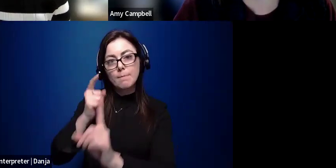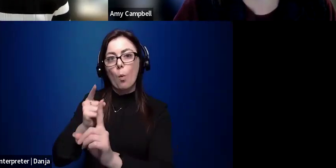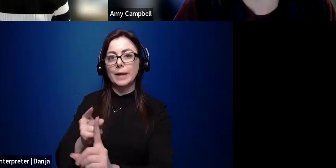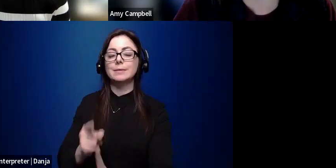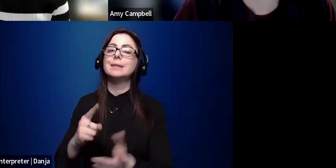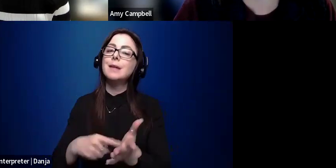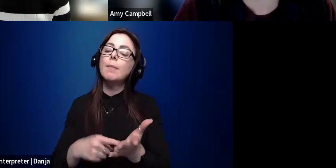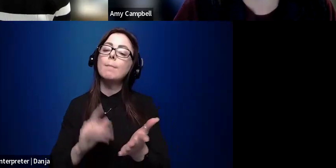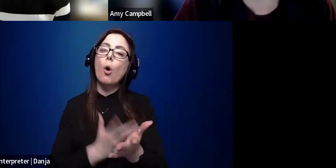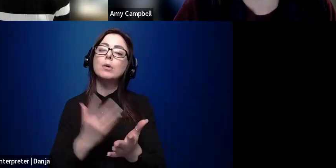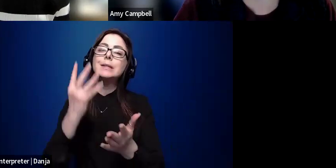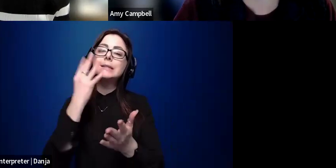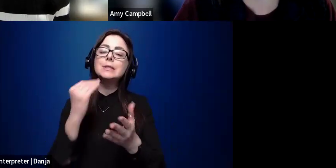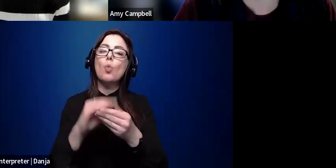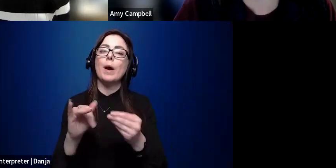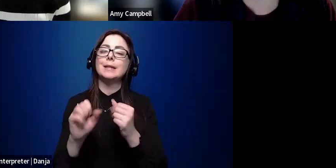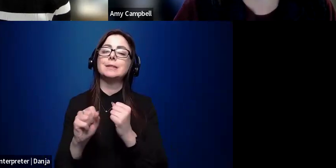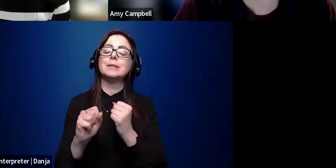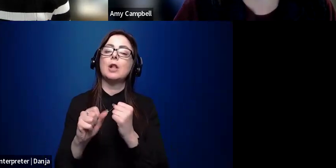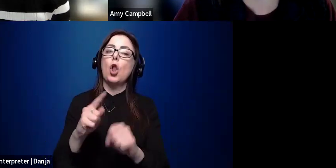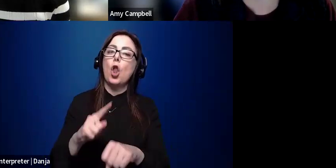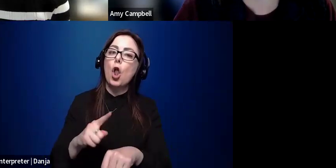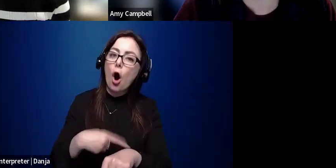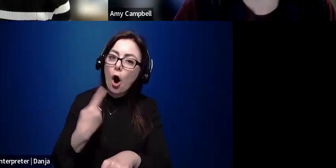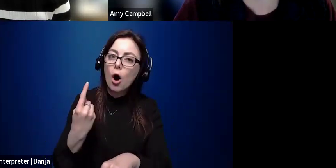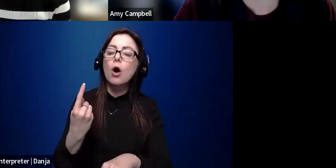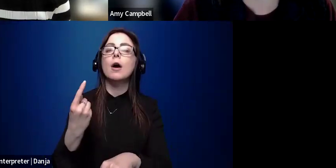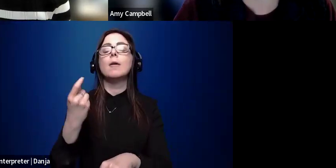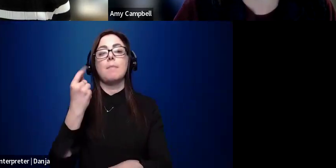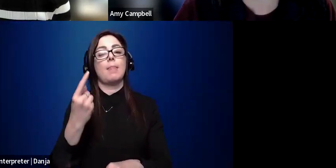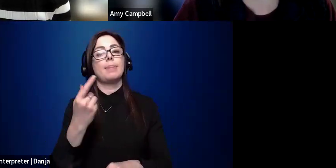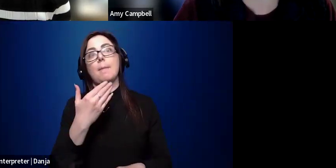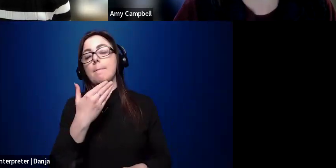but the best stories are the ones that are